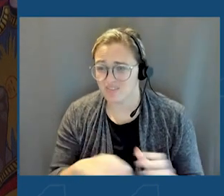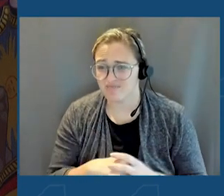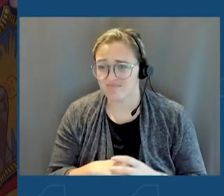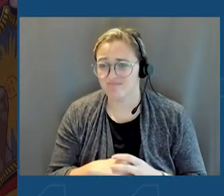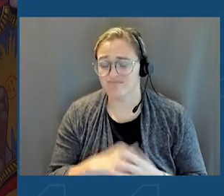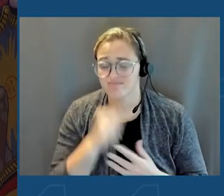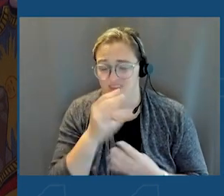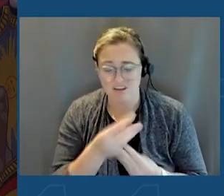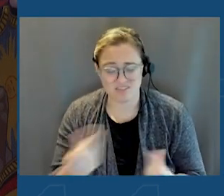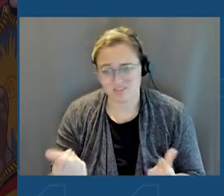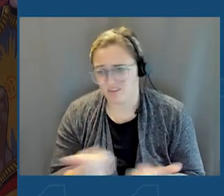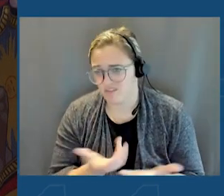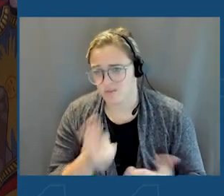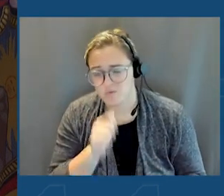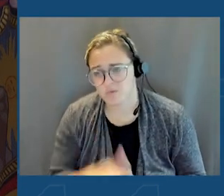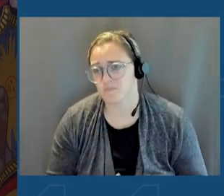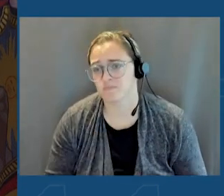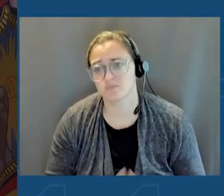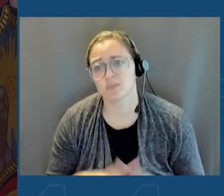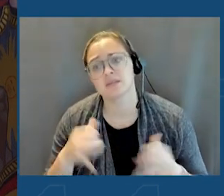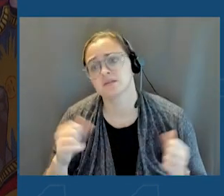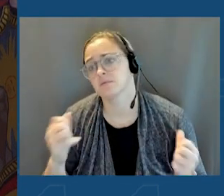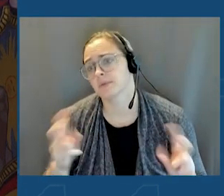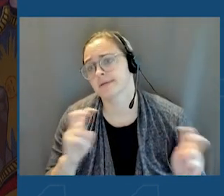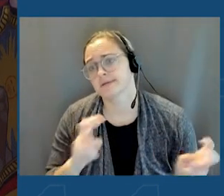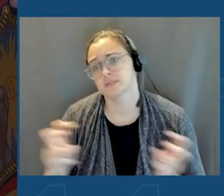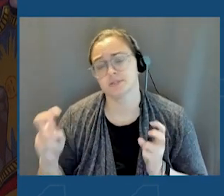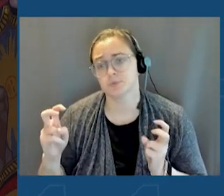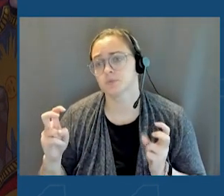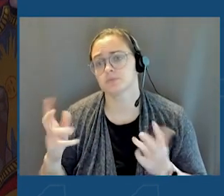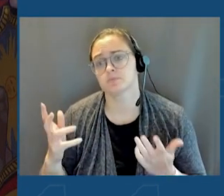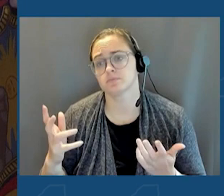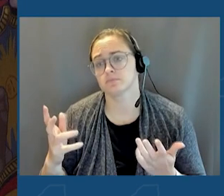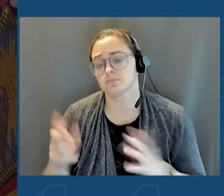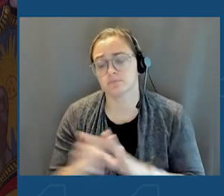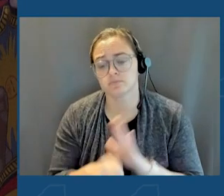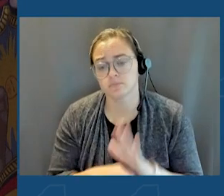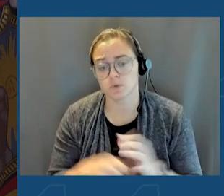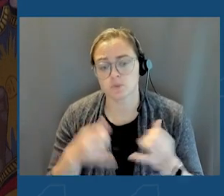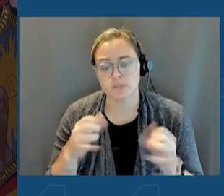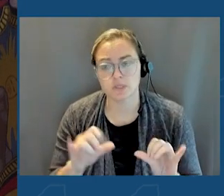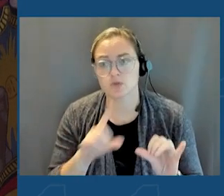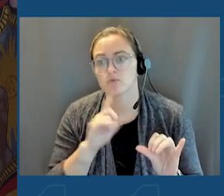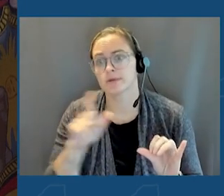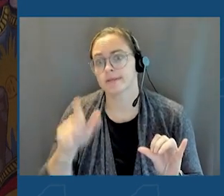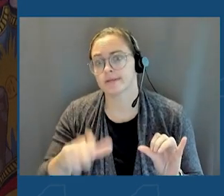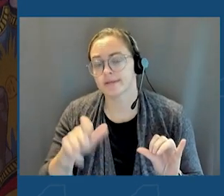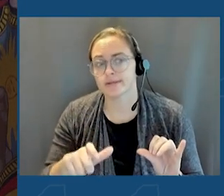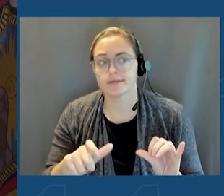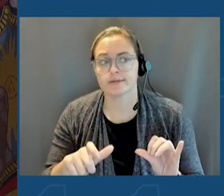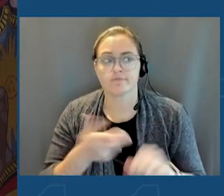solve everything. There are still a lot of issues in these states, and we still really need to have